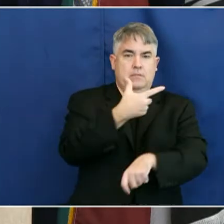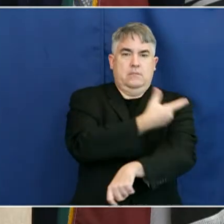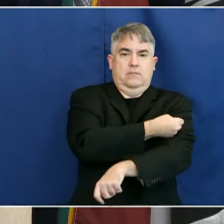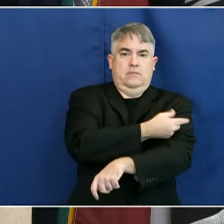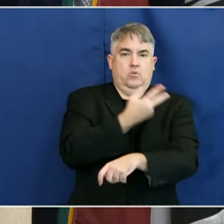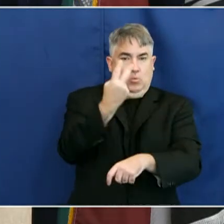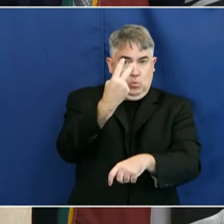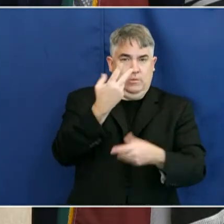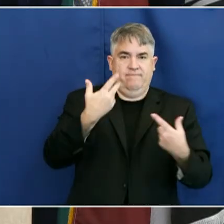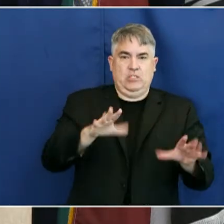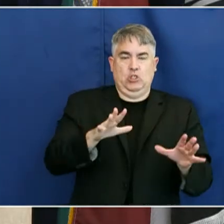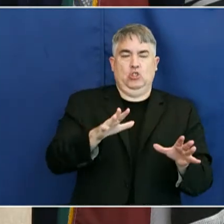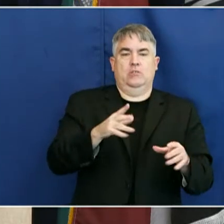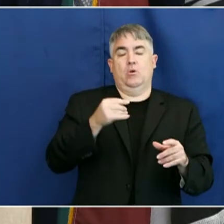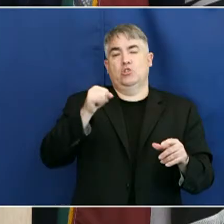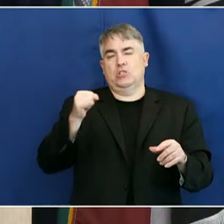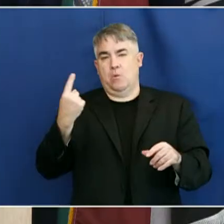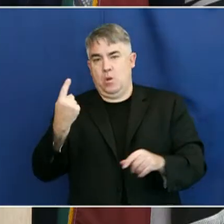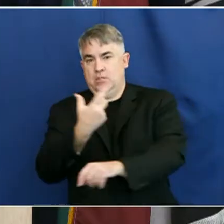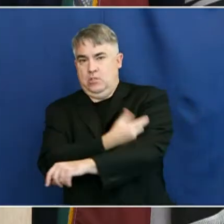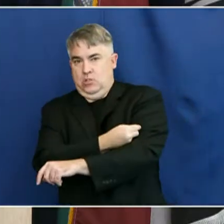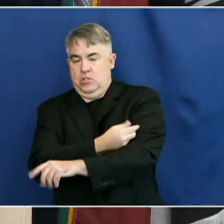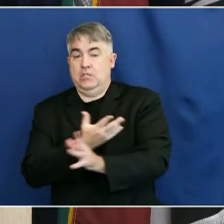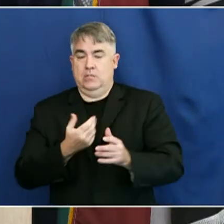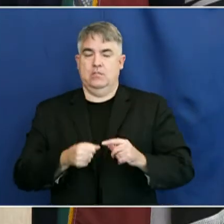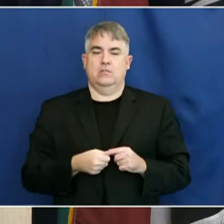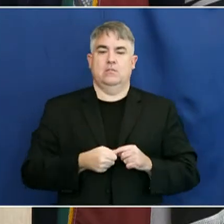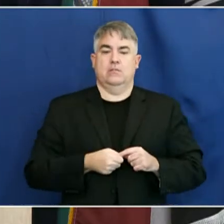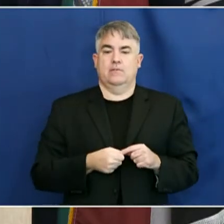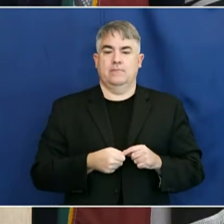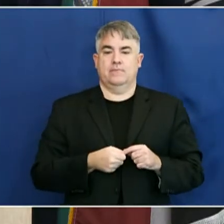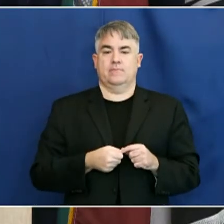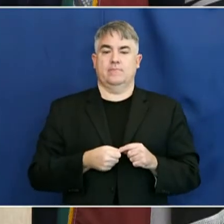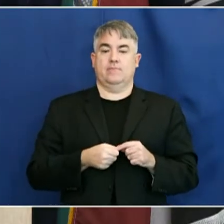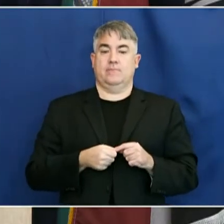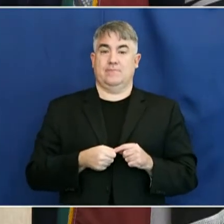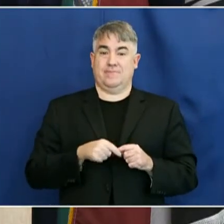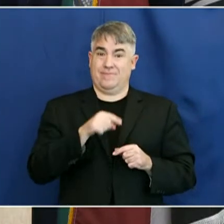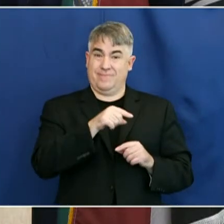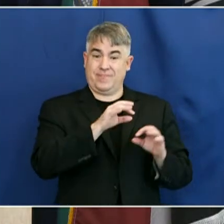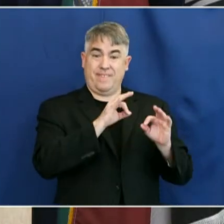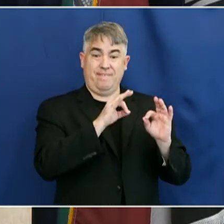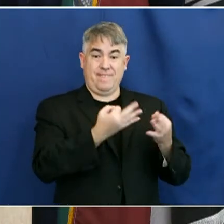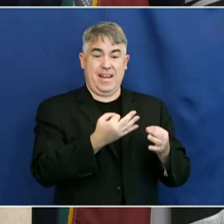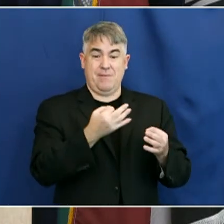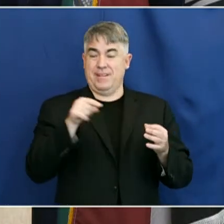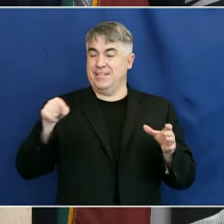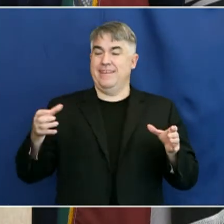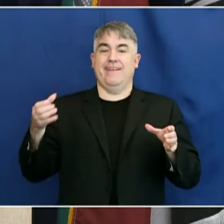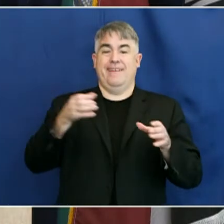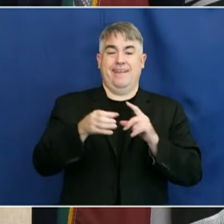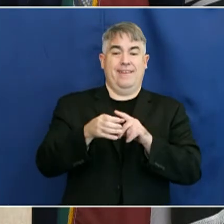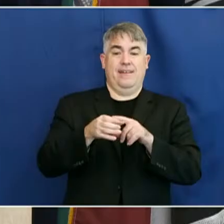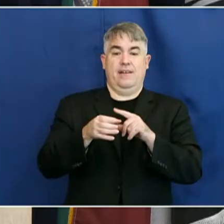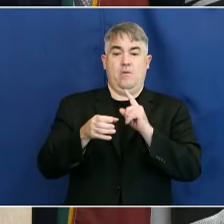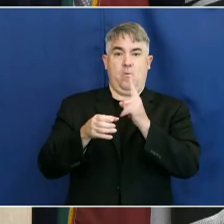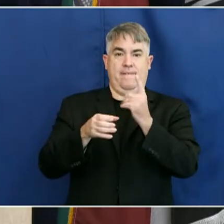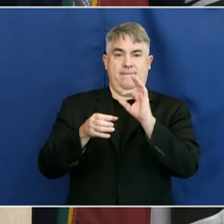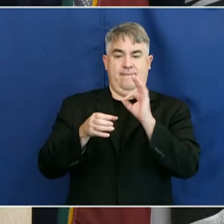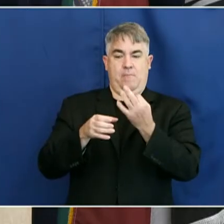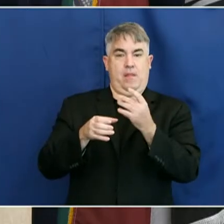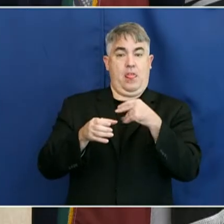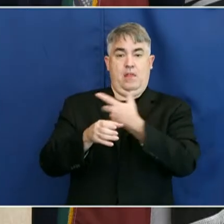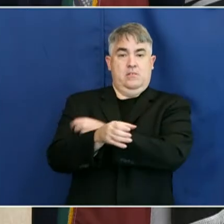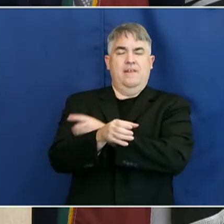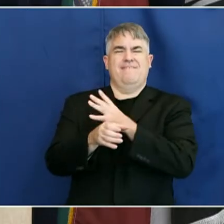with unvaccinated people from one other household, as long as no one has an increased risk from COVID-19.